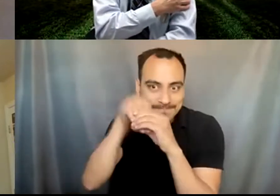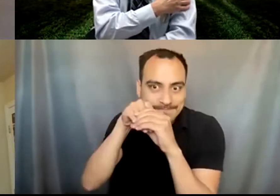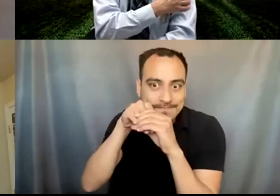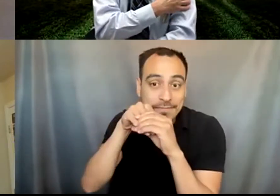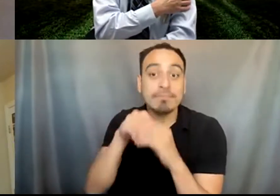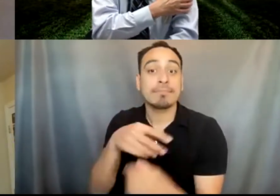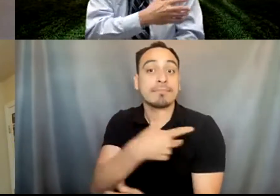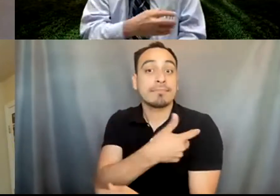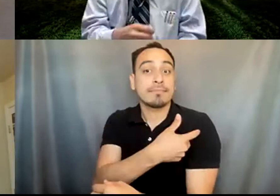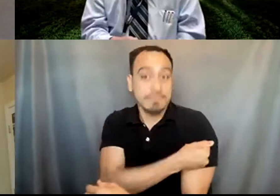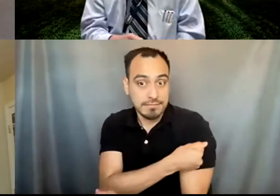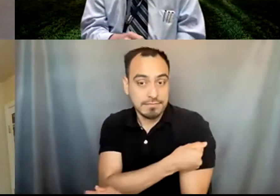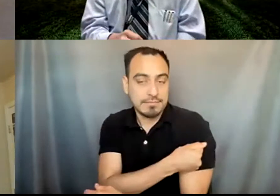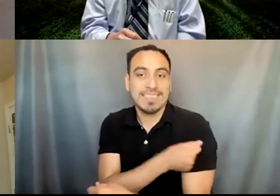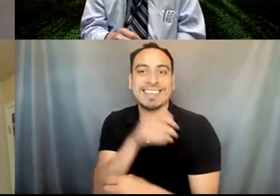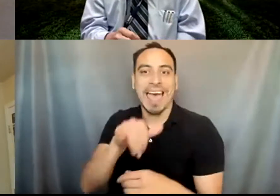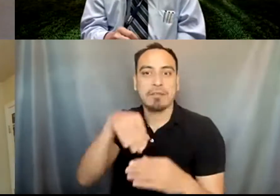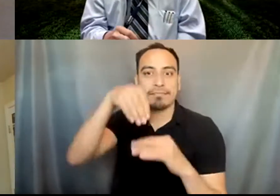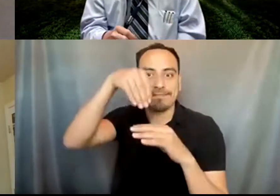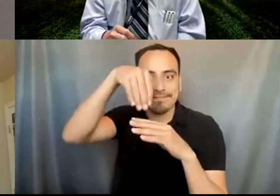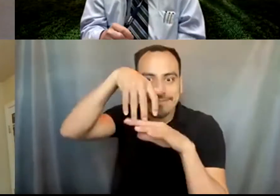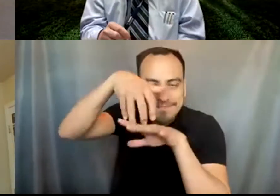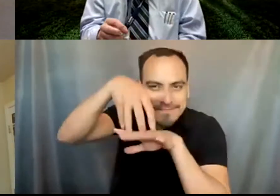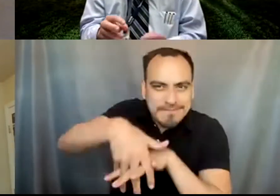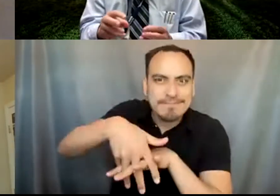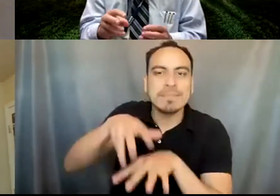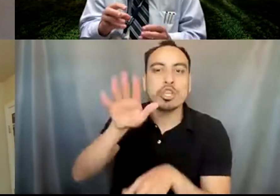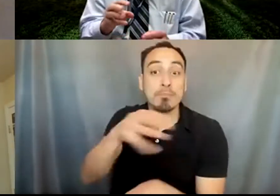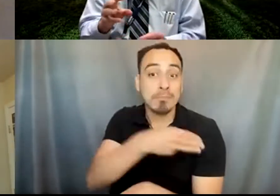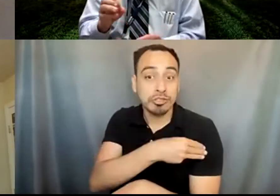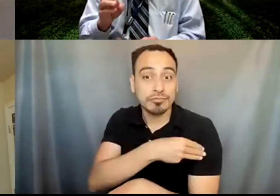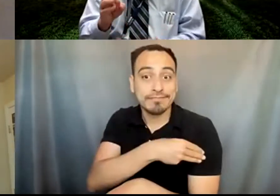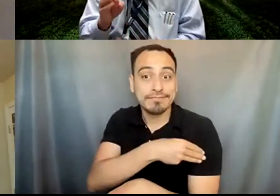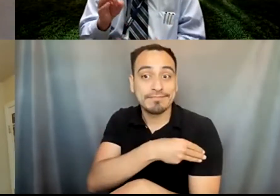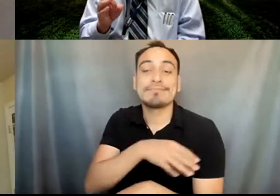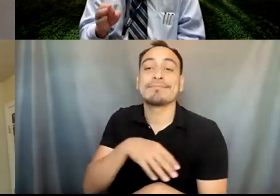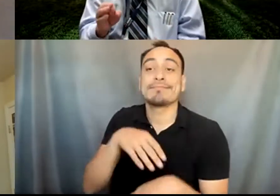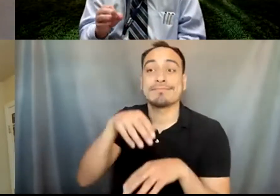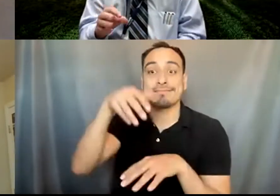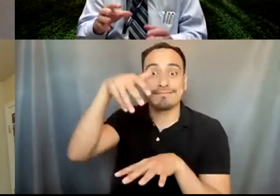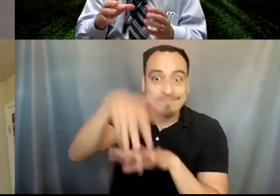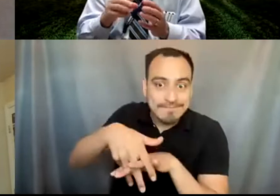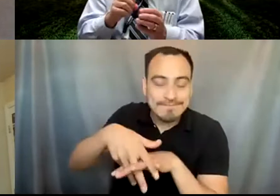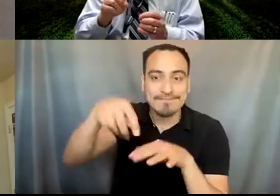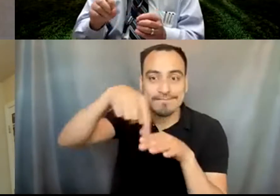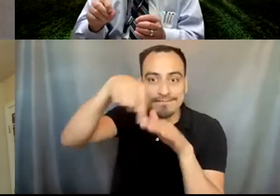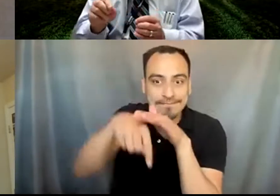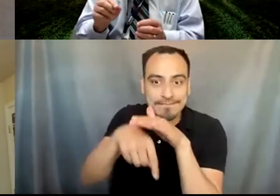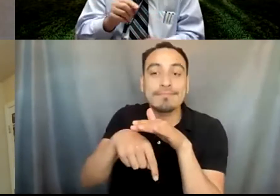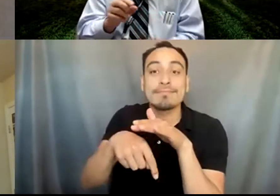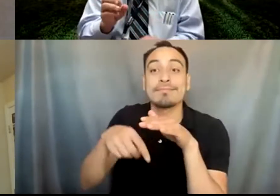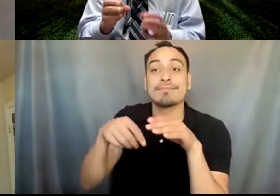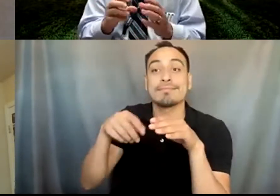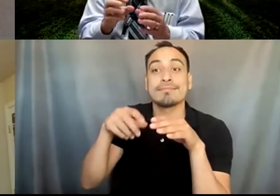it's injected. And then the vaccine, the lipid releases